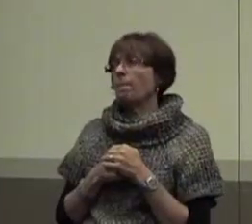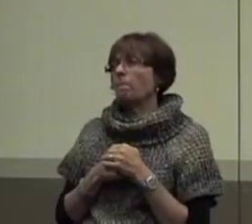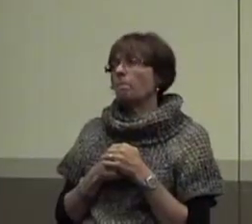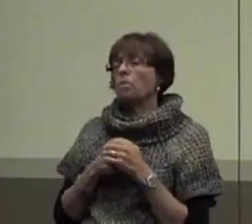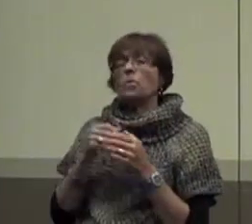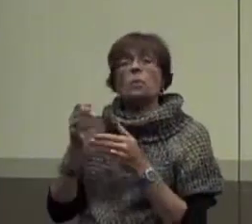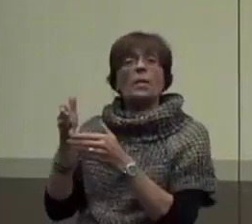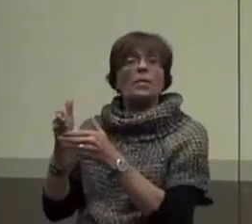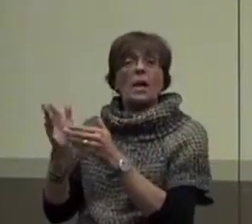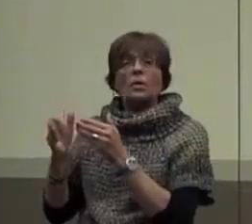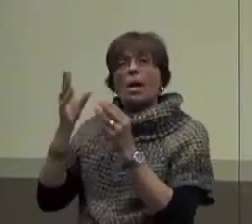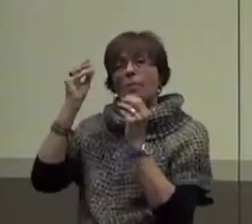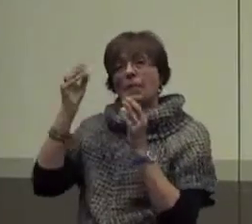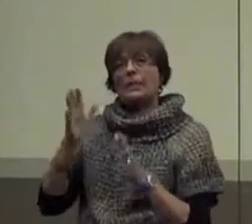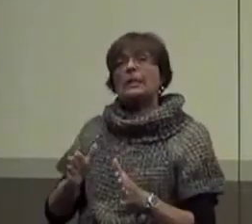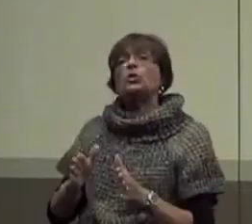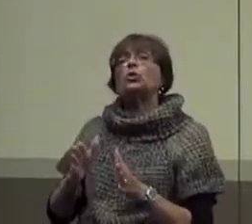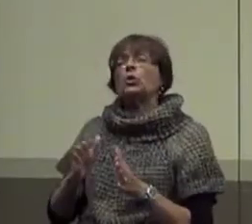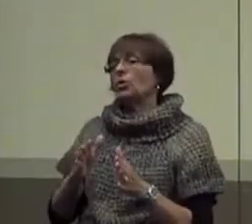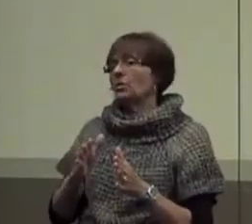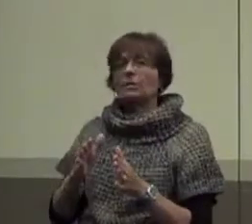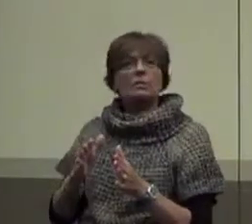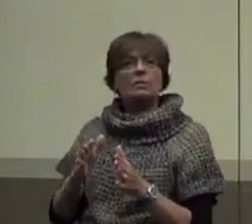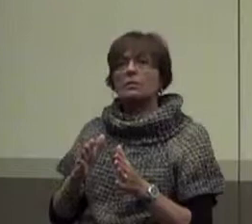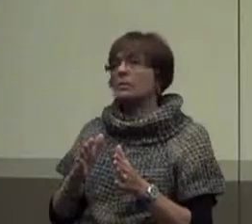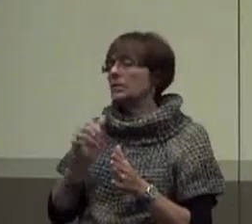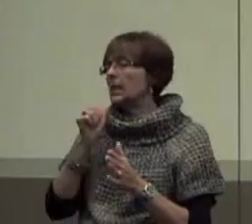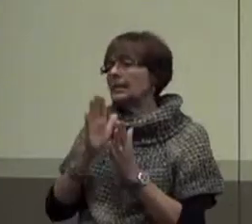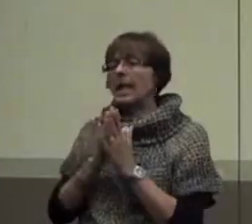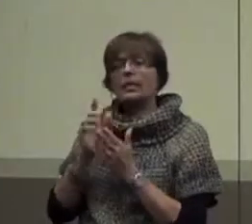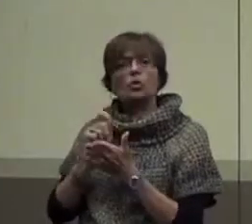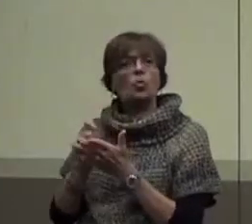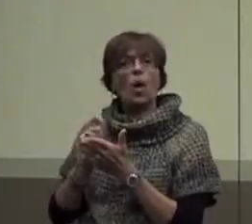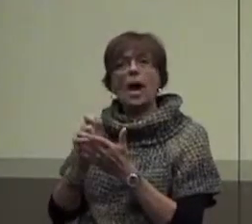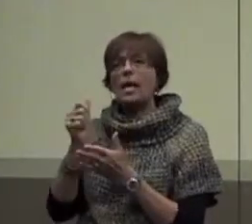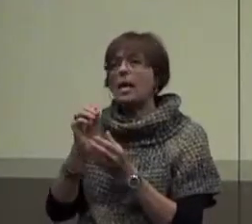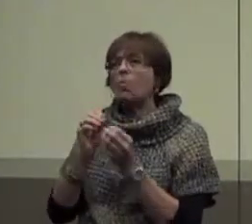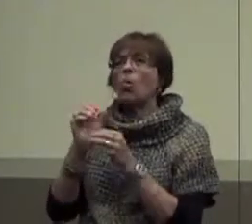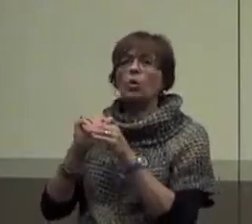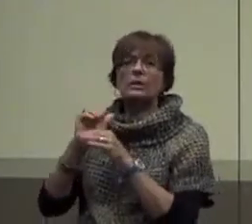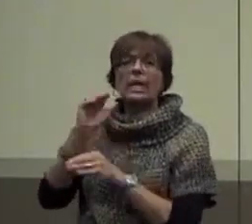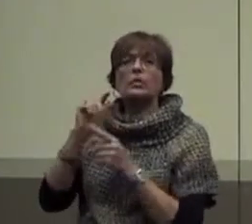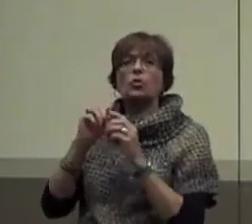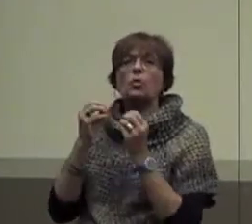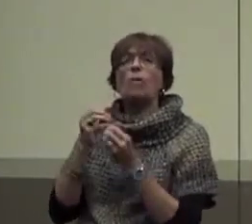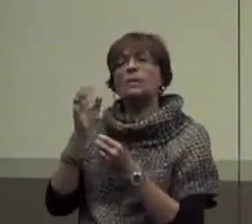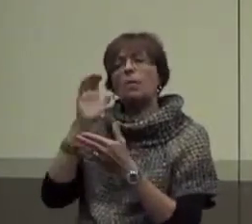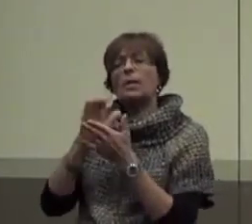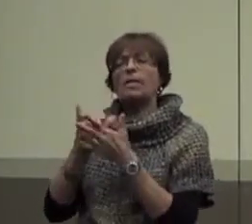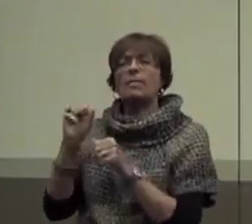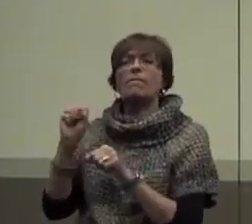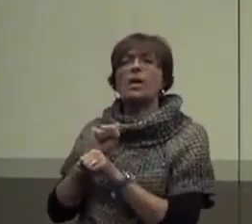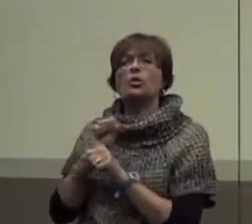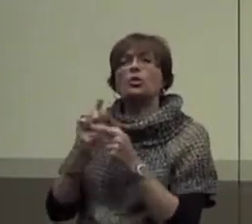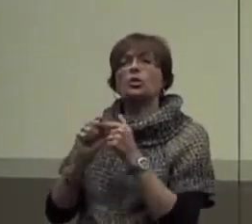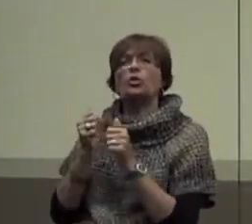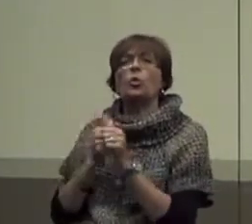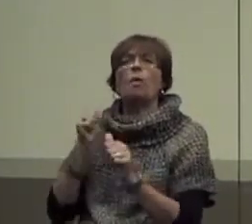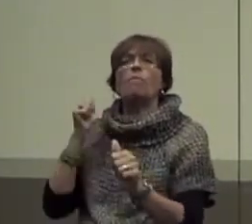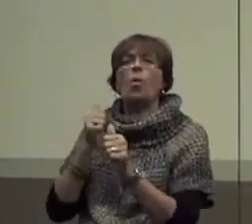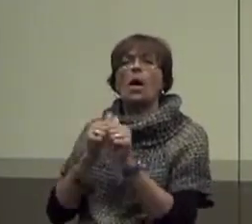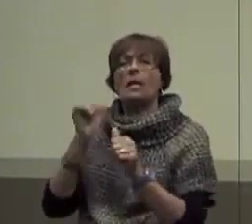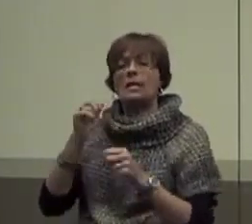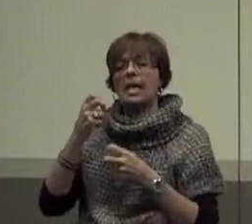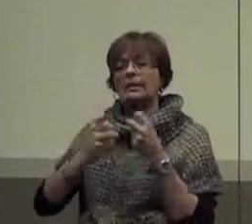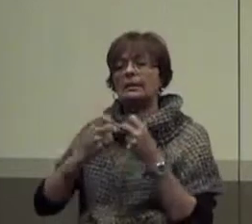and the outcome is the teacher does not ask her to write anymore or sends her to the office, and they believe that the function is to avoid the difficult task.